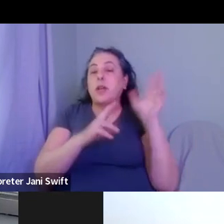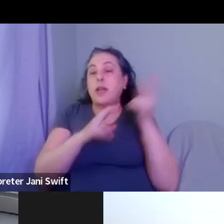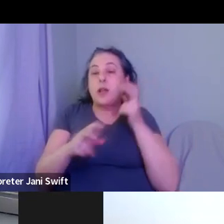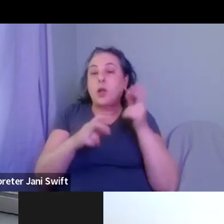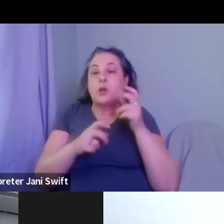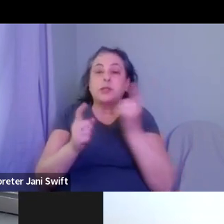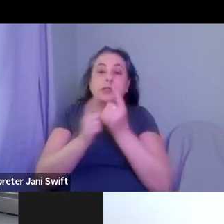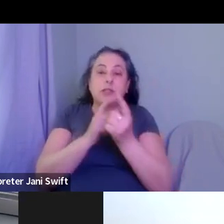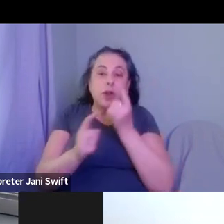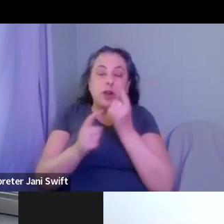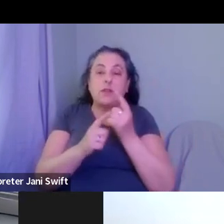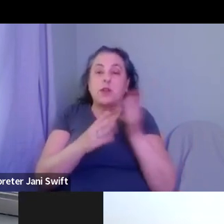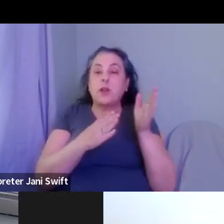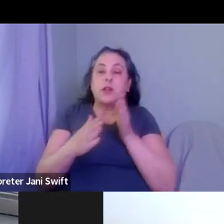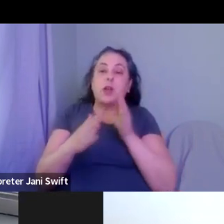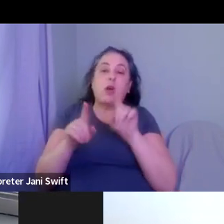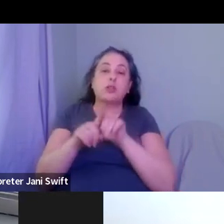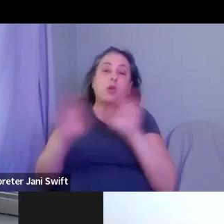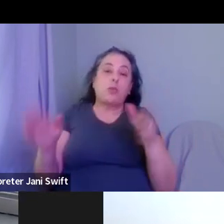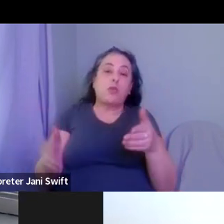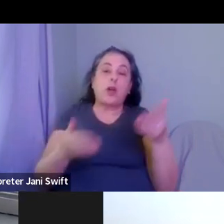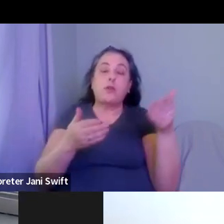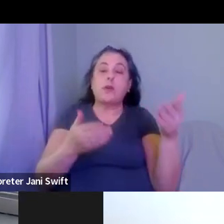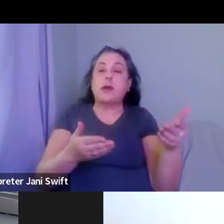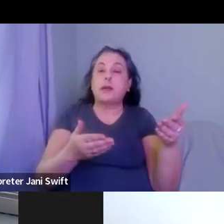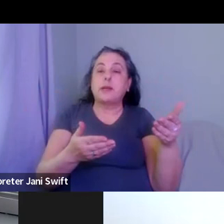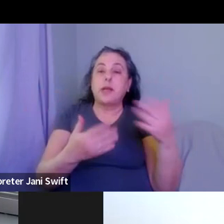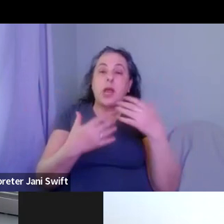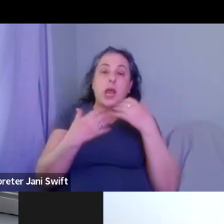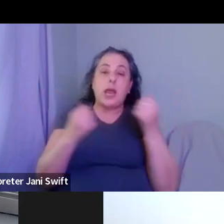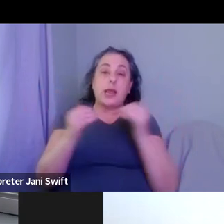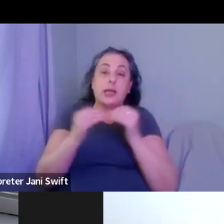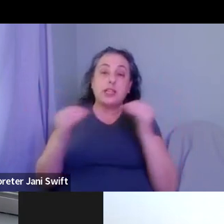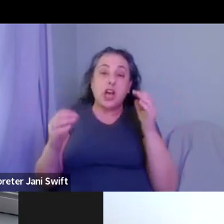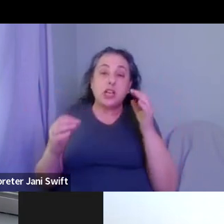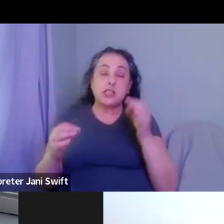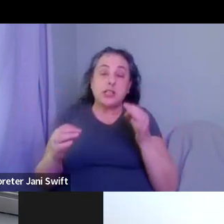It's self-paced. It also provides a lot of healing justice and